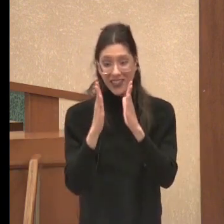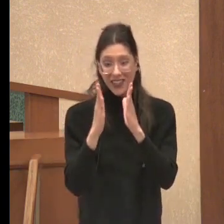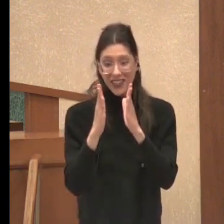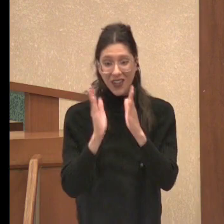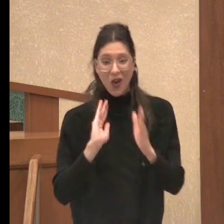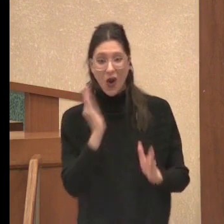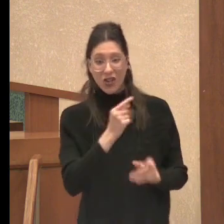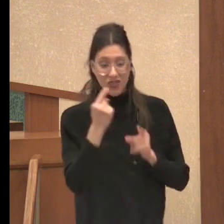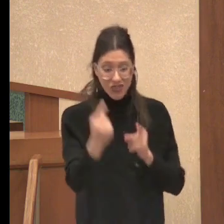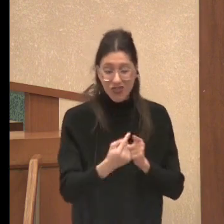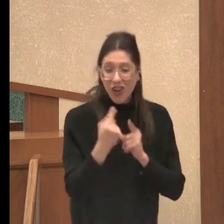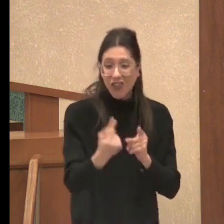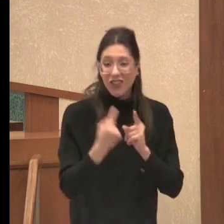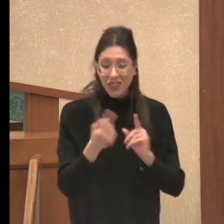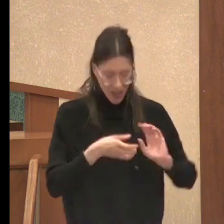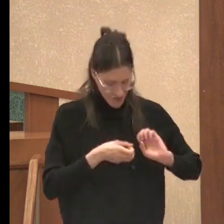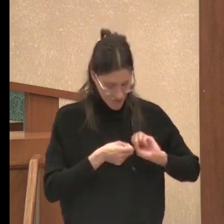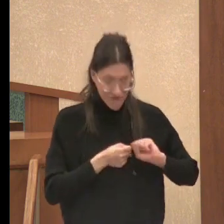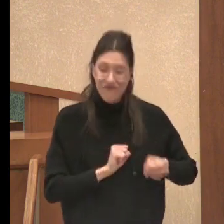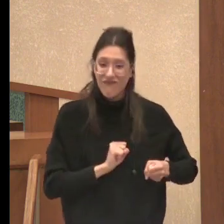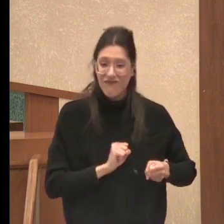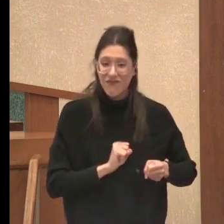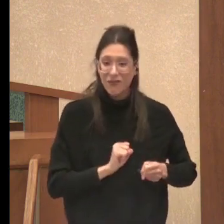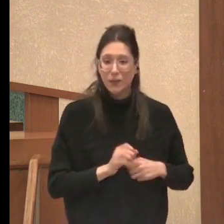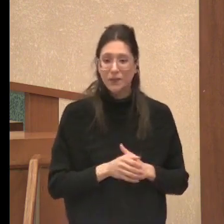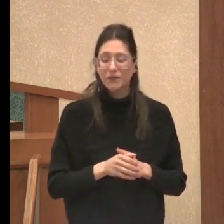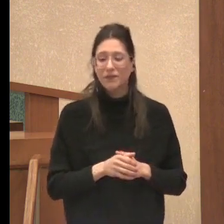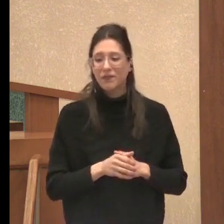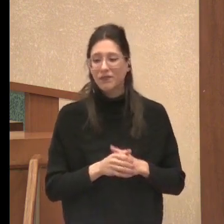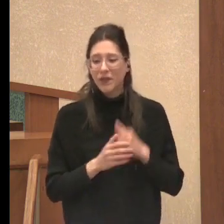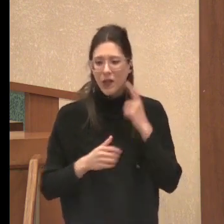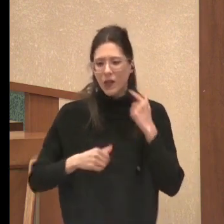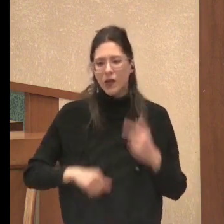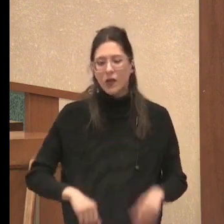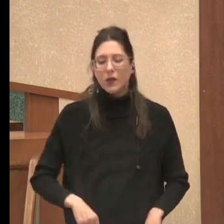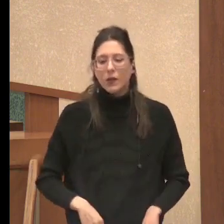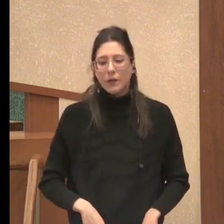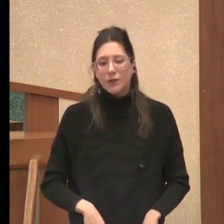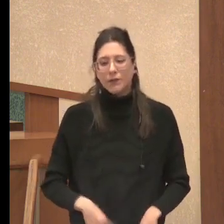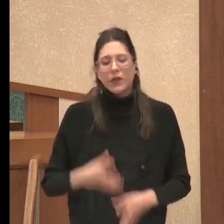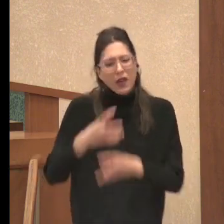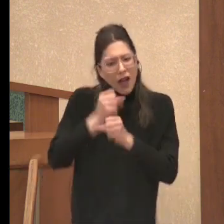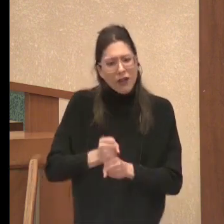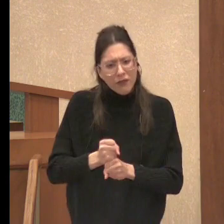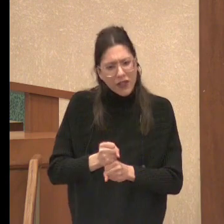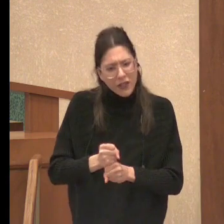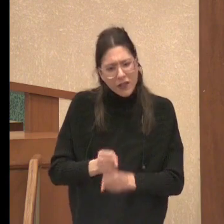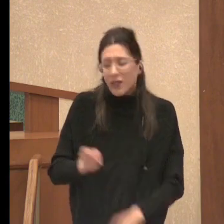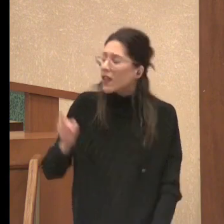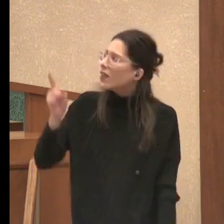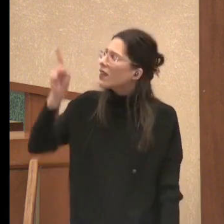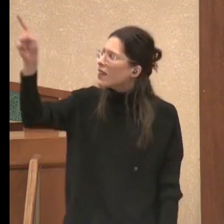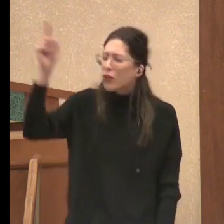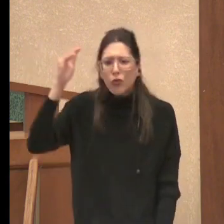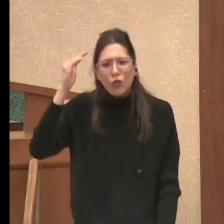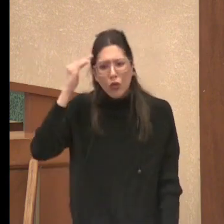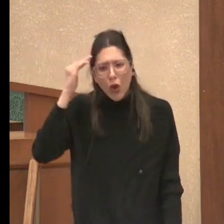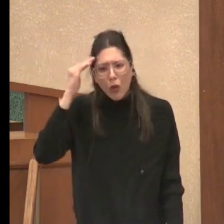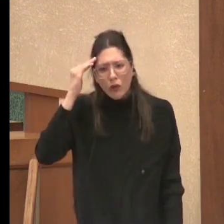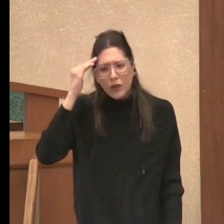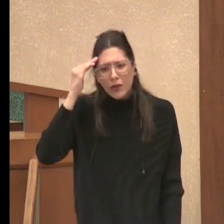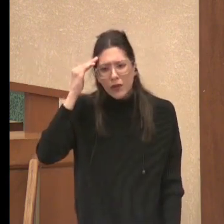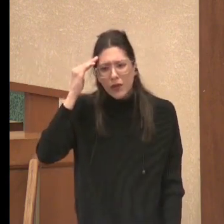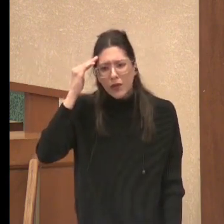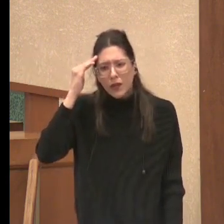mortality and our broken condition honestly, confidently, that we have a God who knows all about being